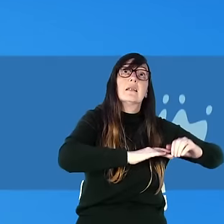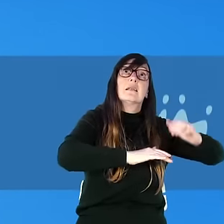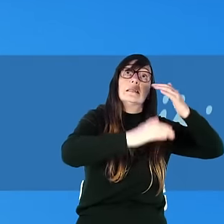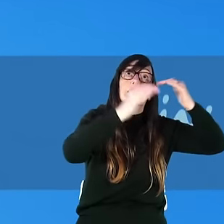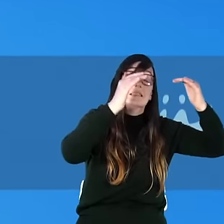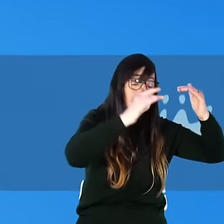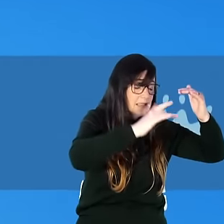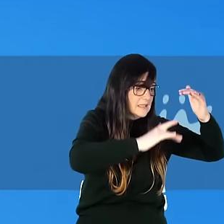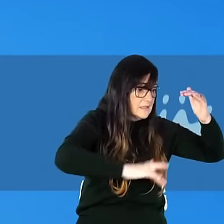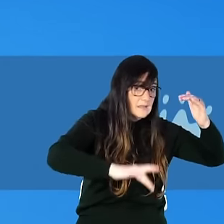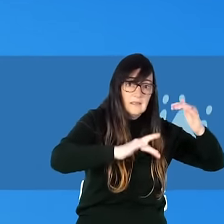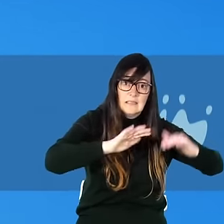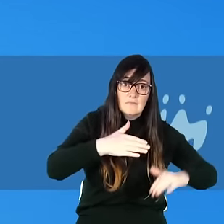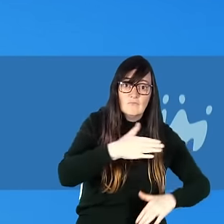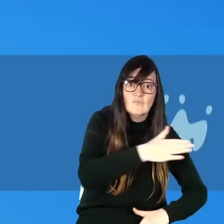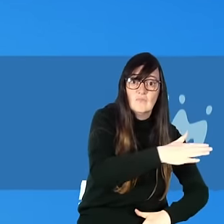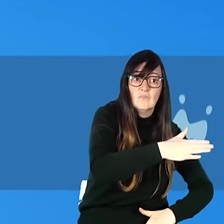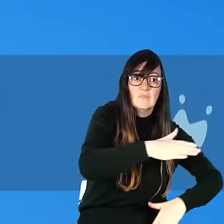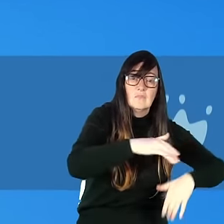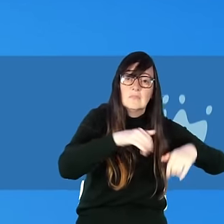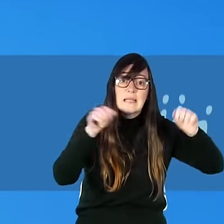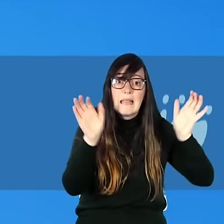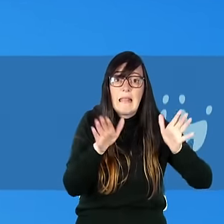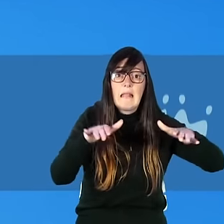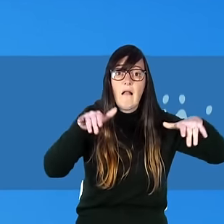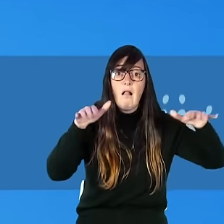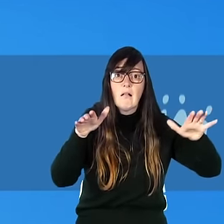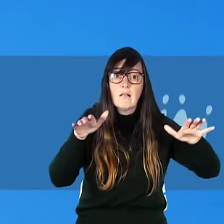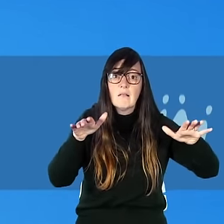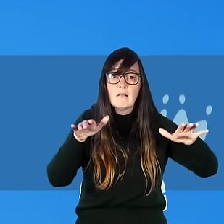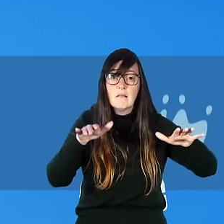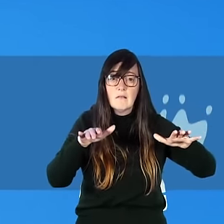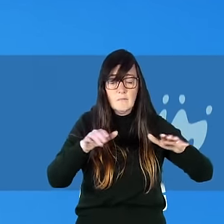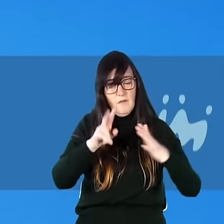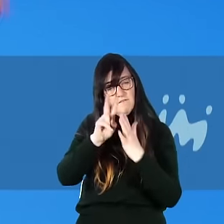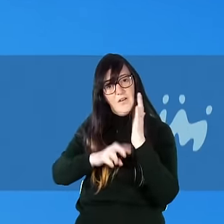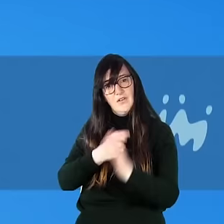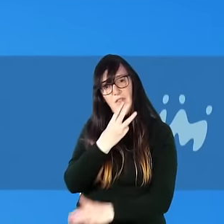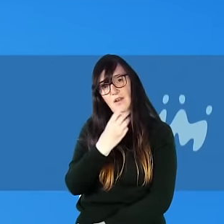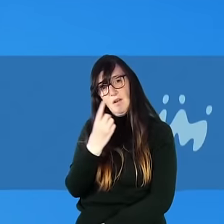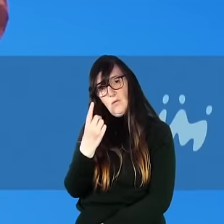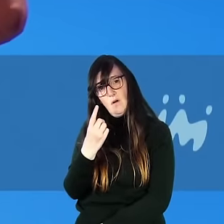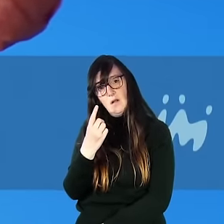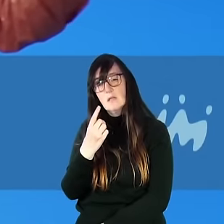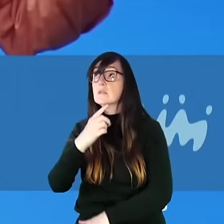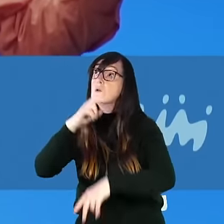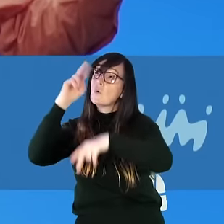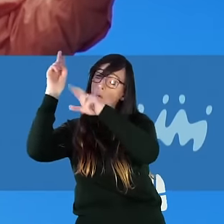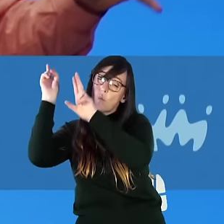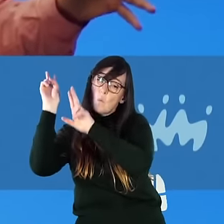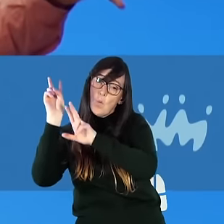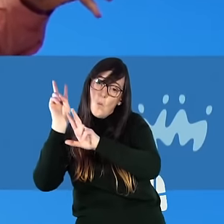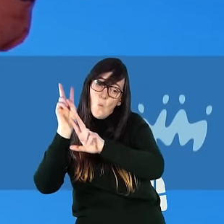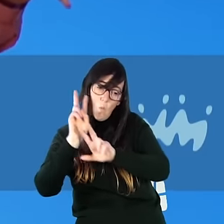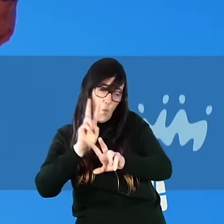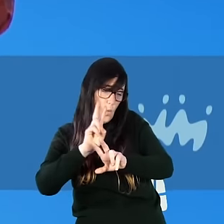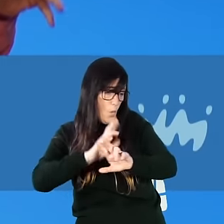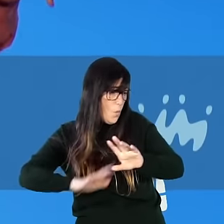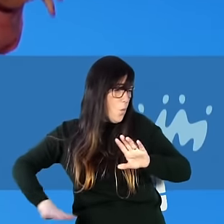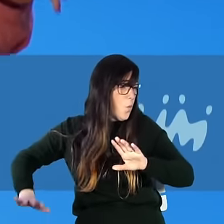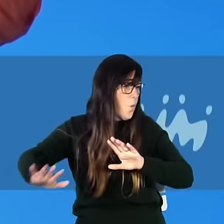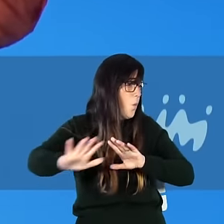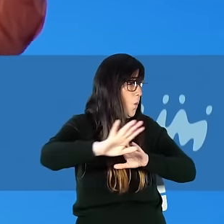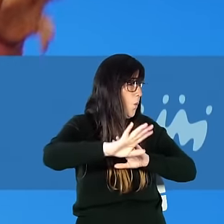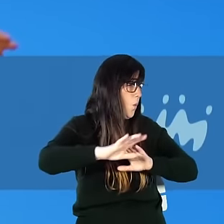stars, dolphins and eagles. Verse 31 says, and God saw all that he had made, and